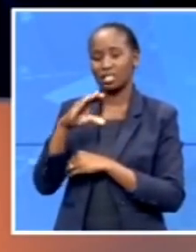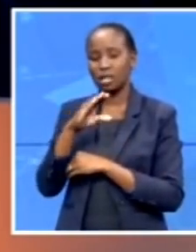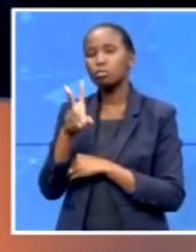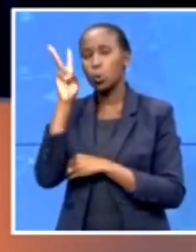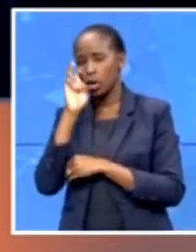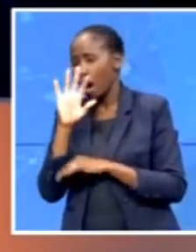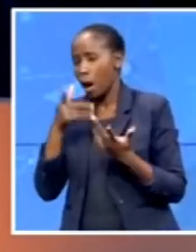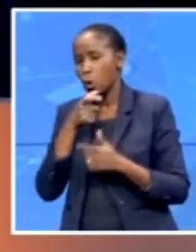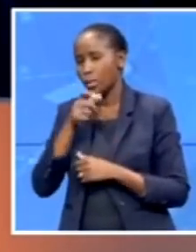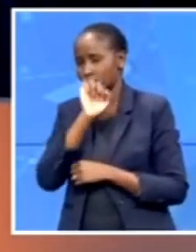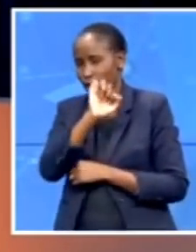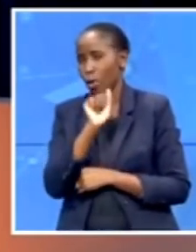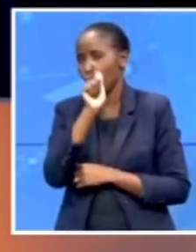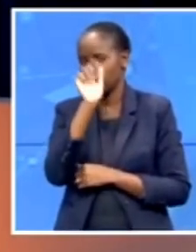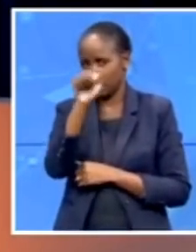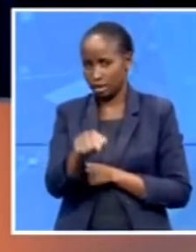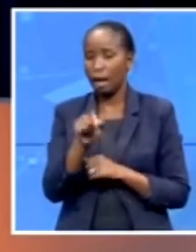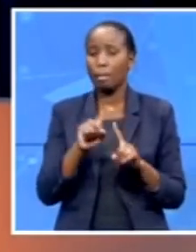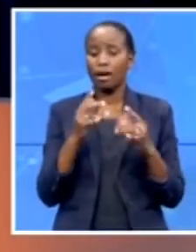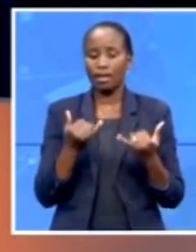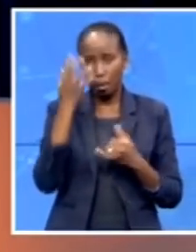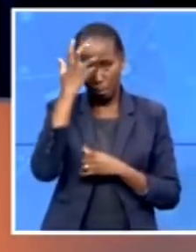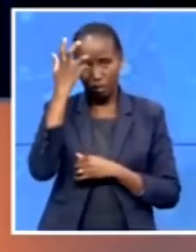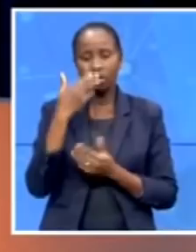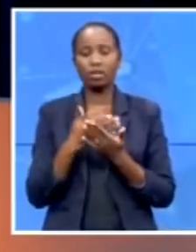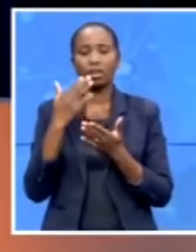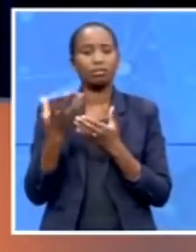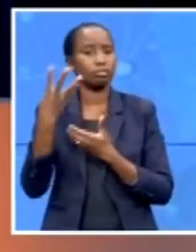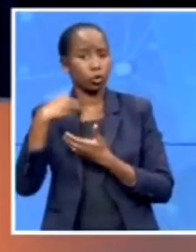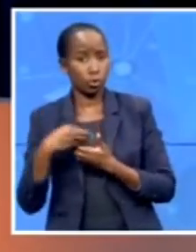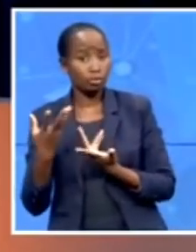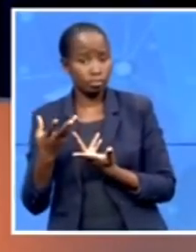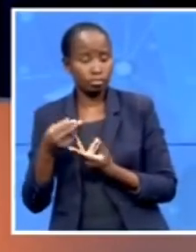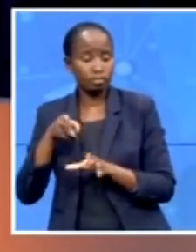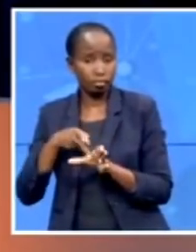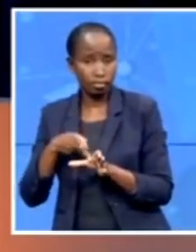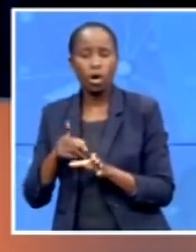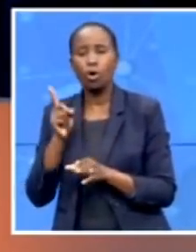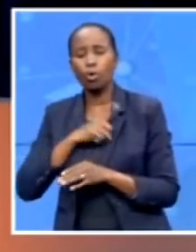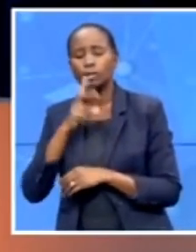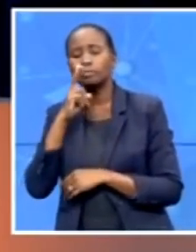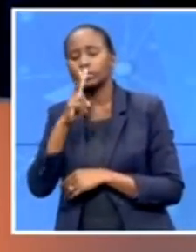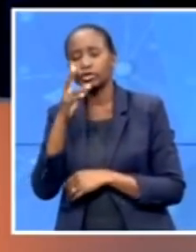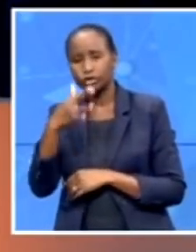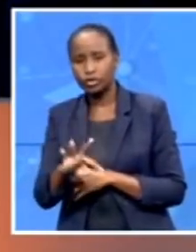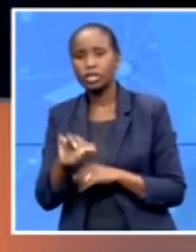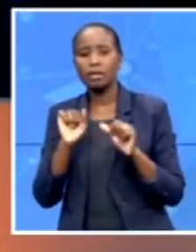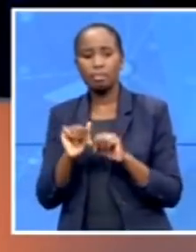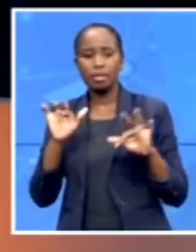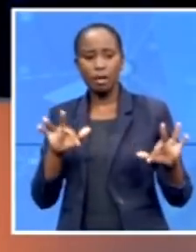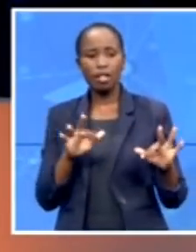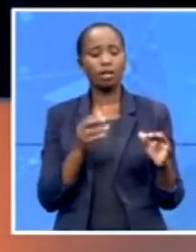you into this conversation. So we know we've been seeing, people turning up to vote, but we know that the numbers are not